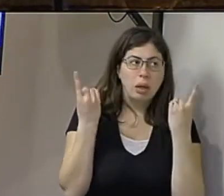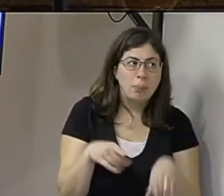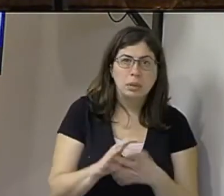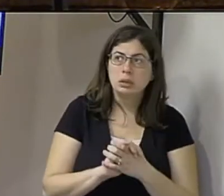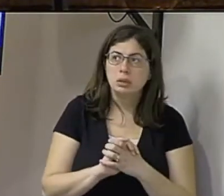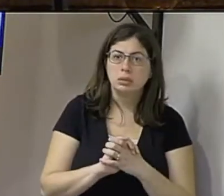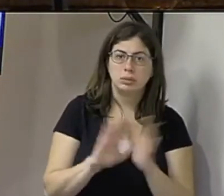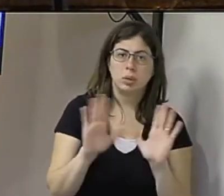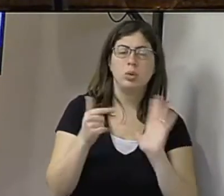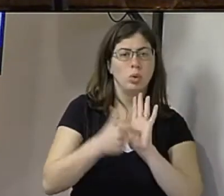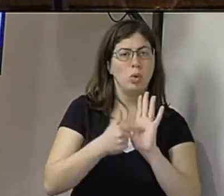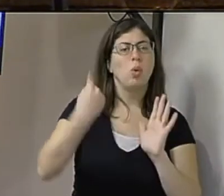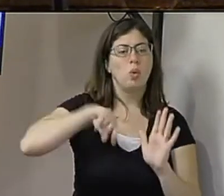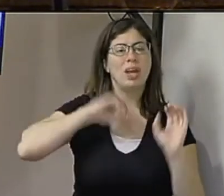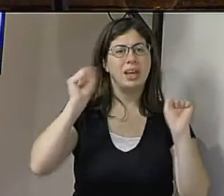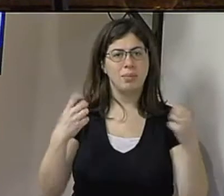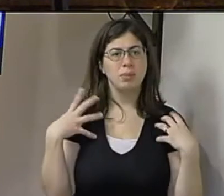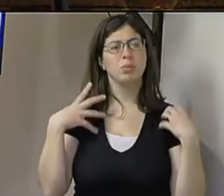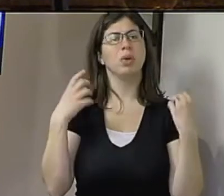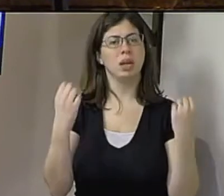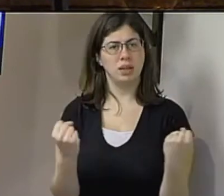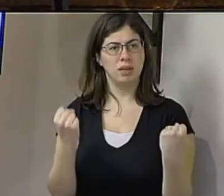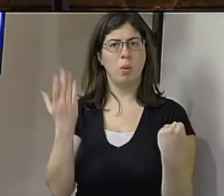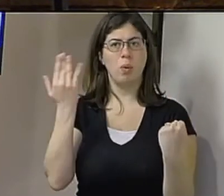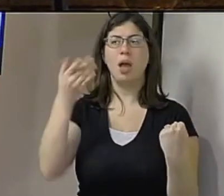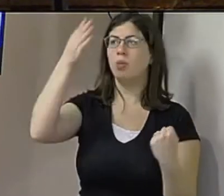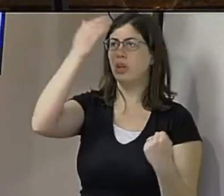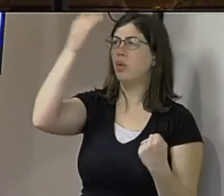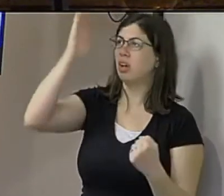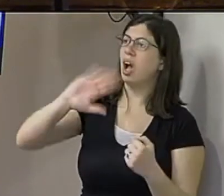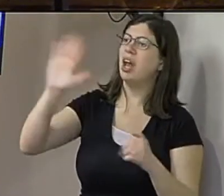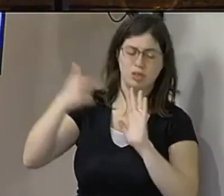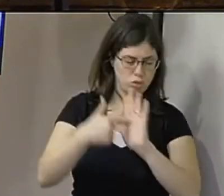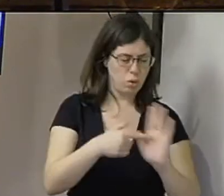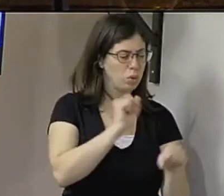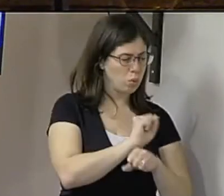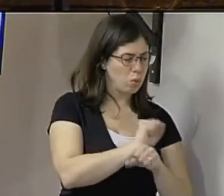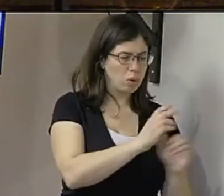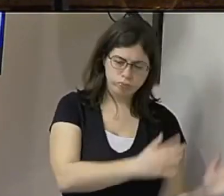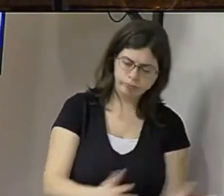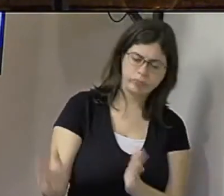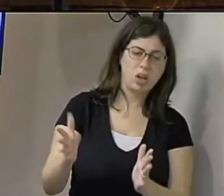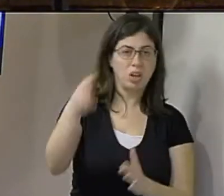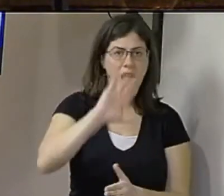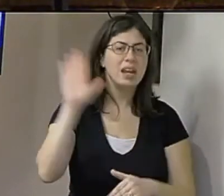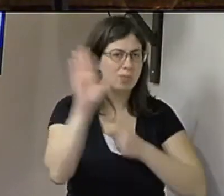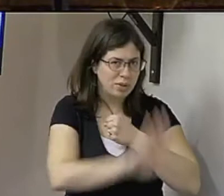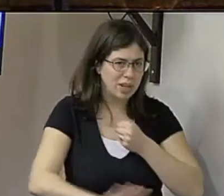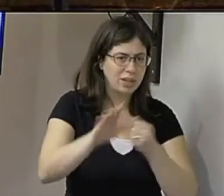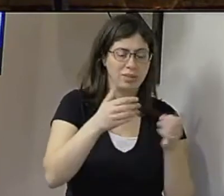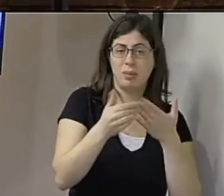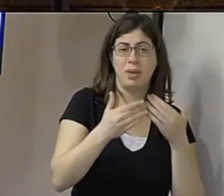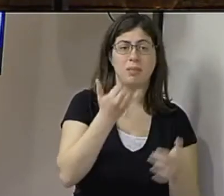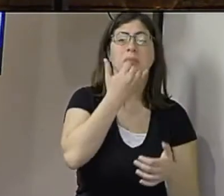to me. It teaches us that we can be brave because we know God's confirming the work of our hands, and God is protecting us even when we